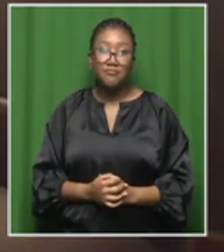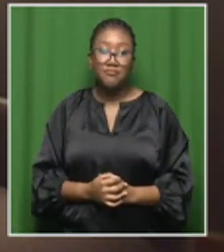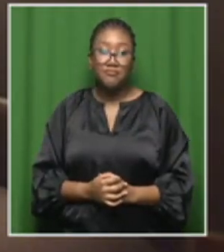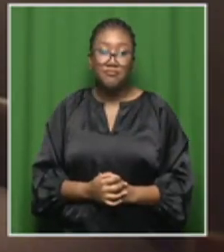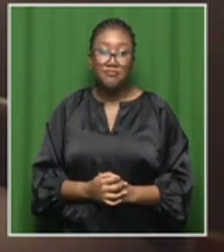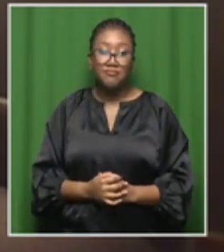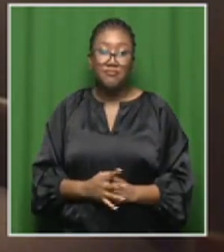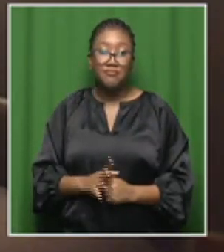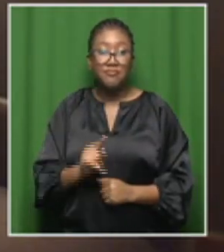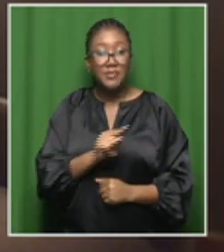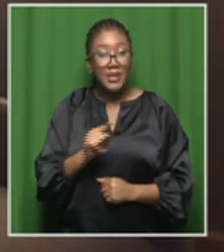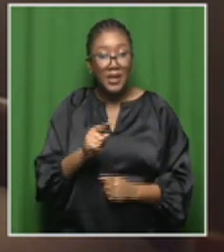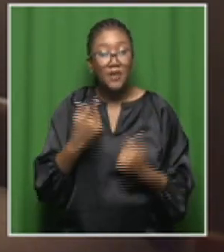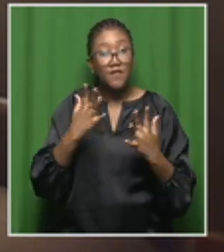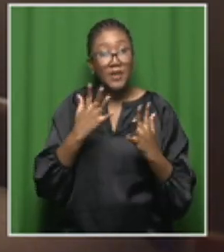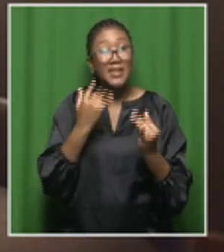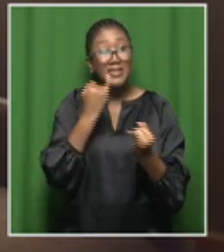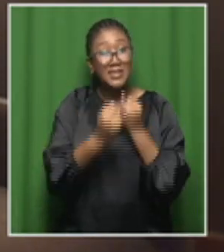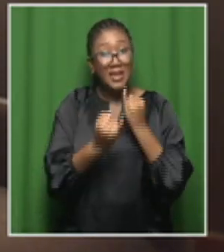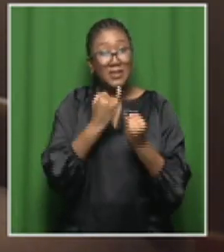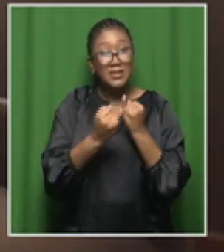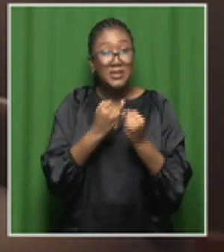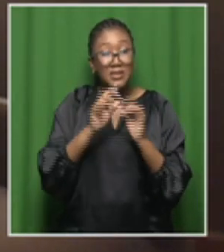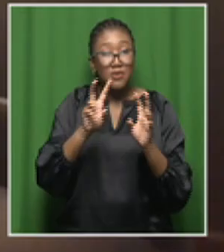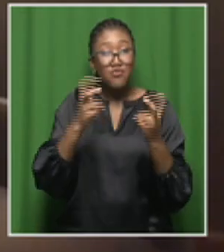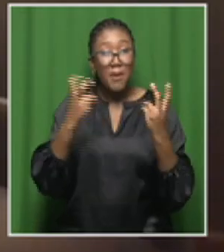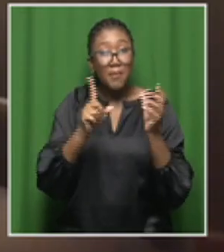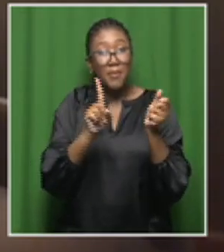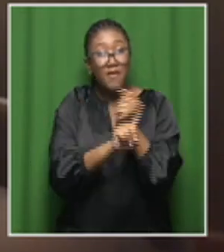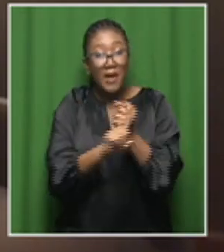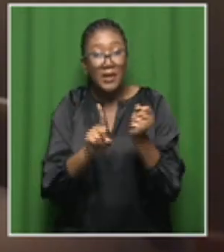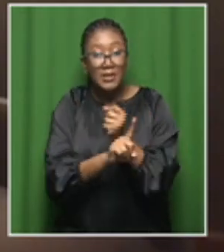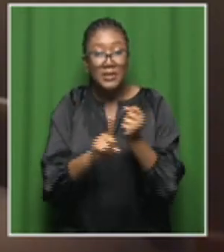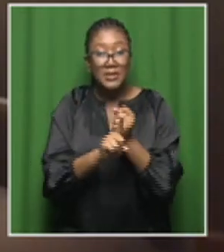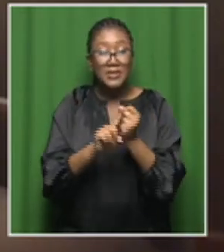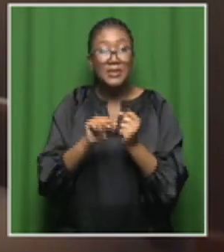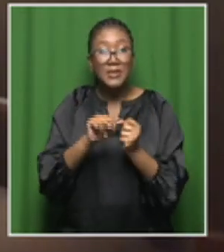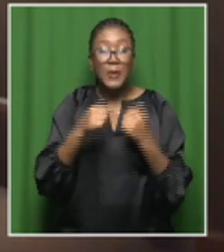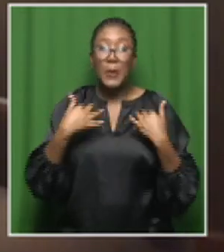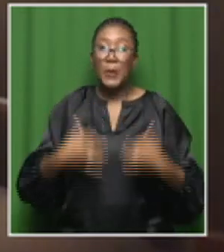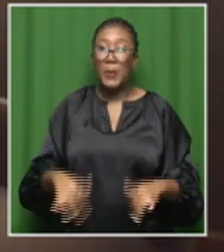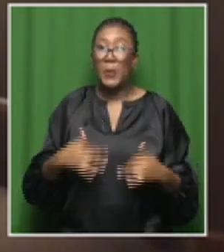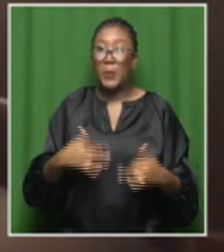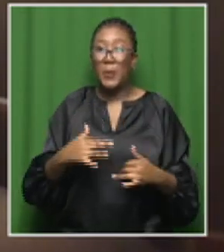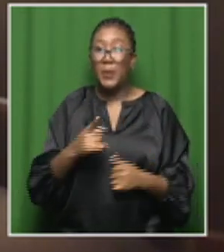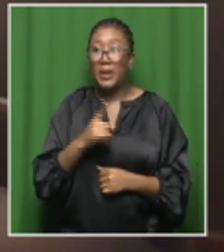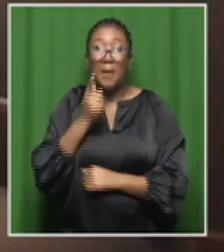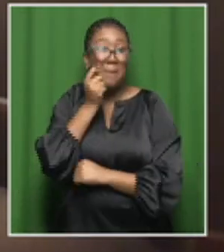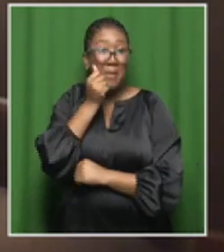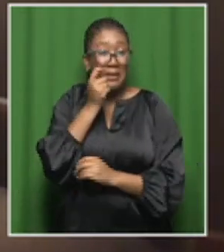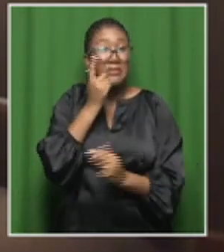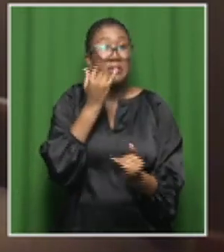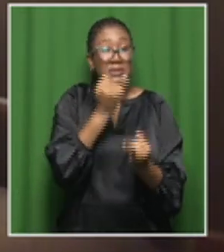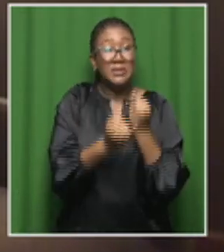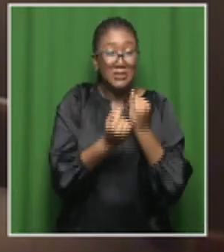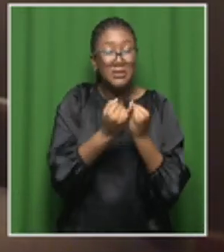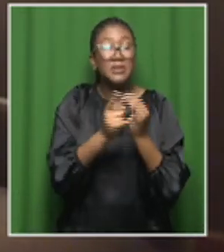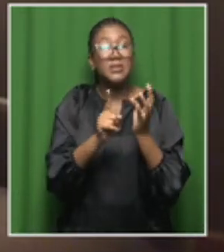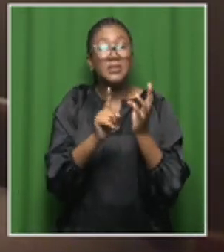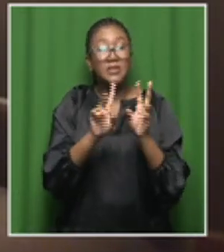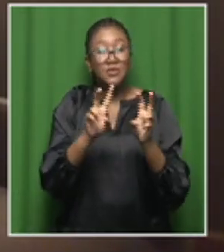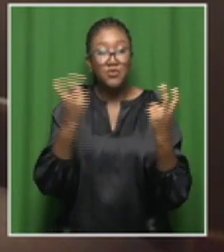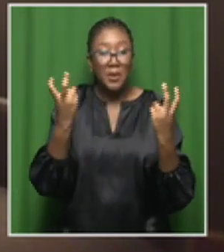Many have faced sexual violence. Girls who've endured the additional indignity of no menstrual care have been